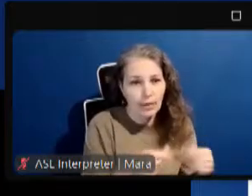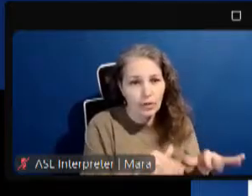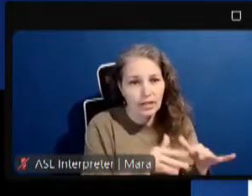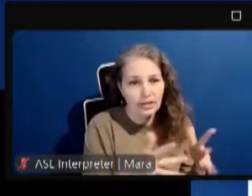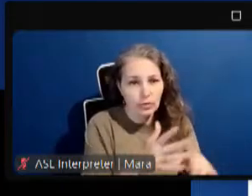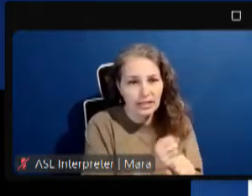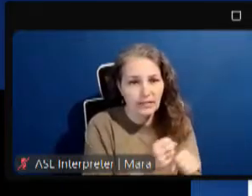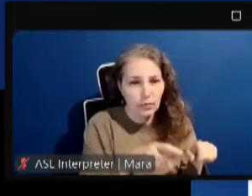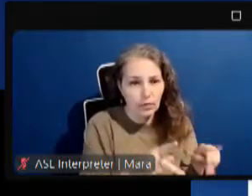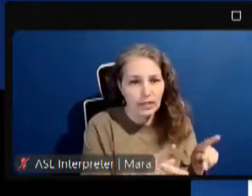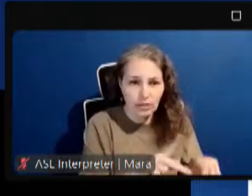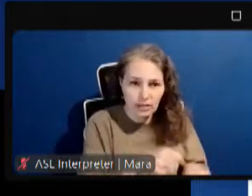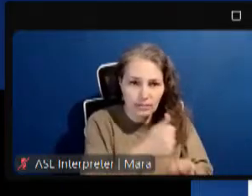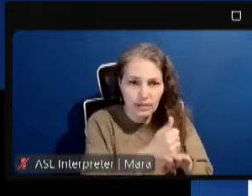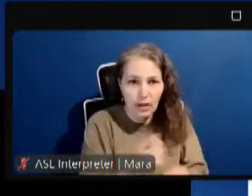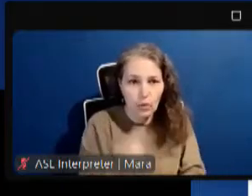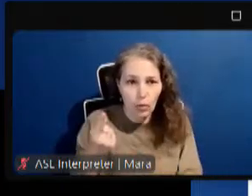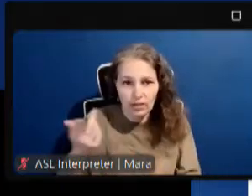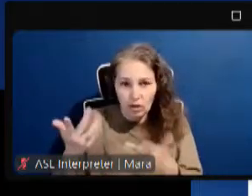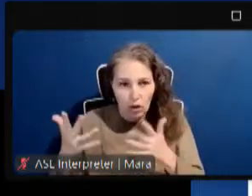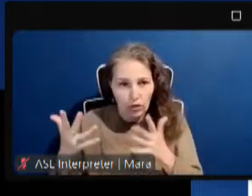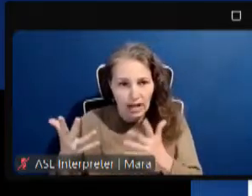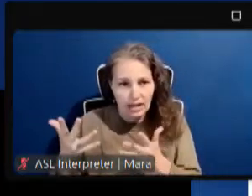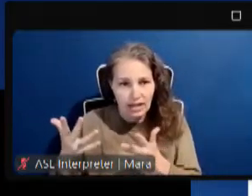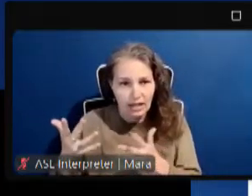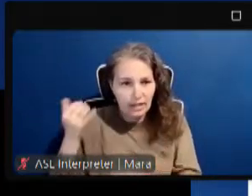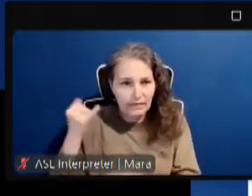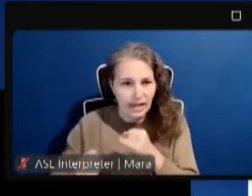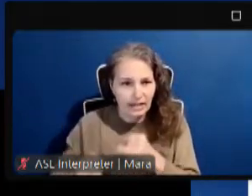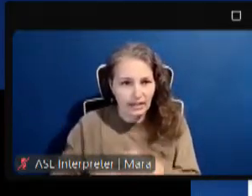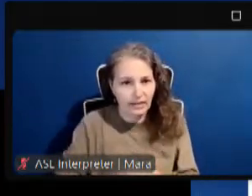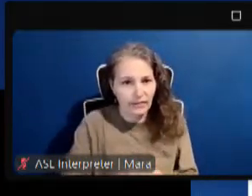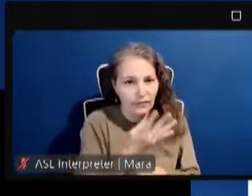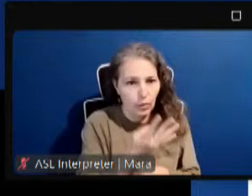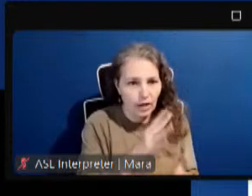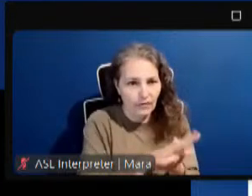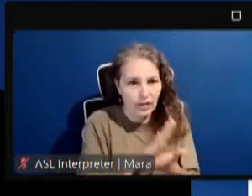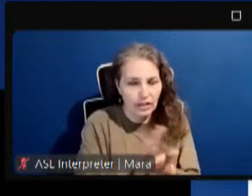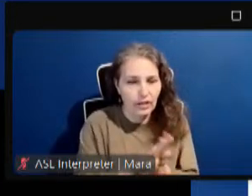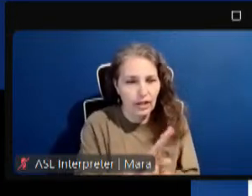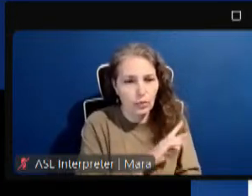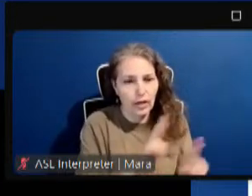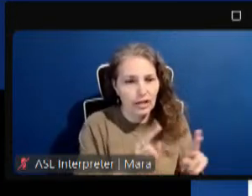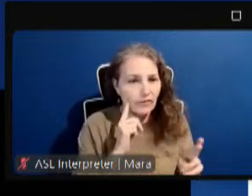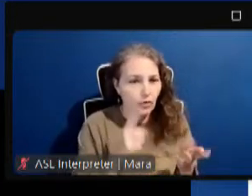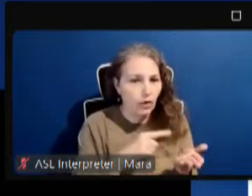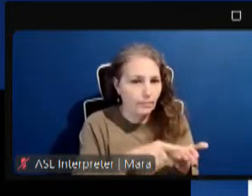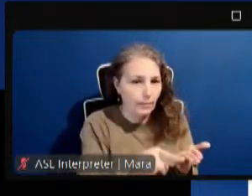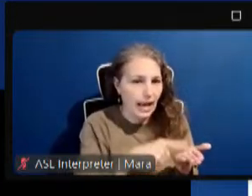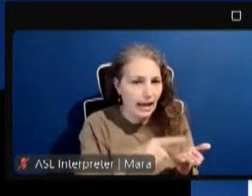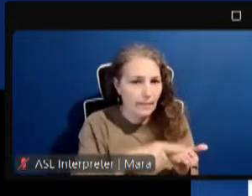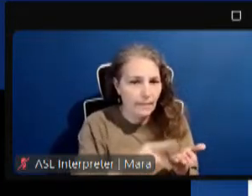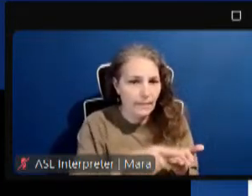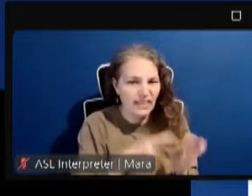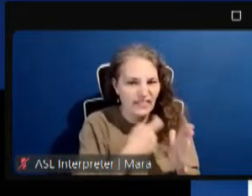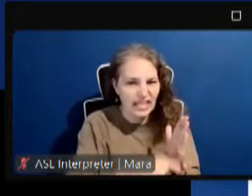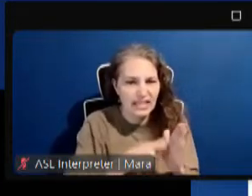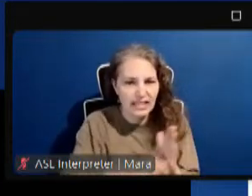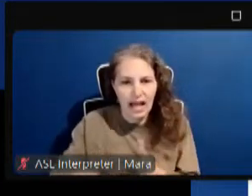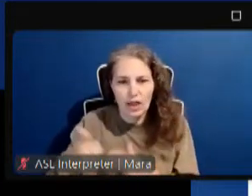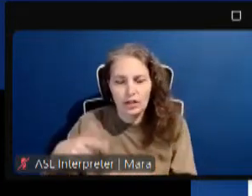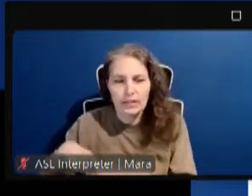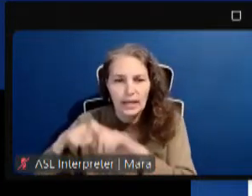has been finalized. 4 have been cleared and are ready for issuance on payment of fees, while others are pending